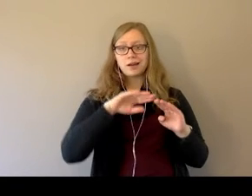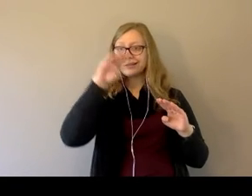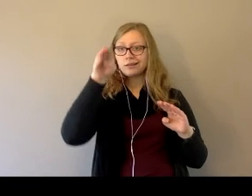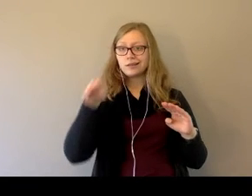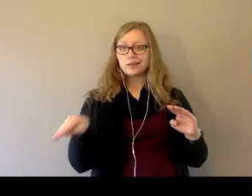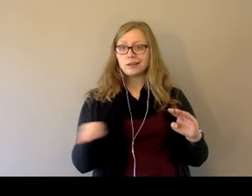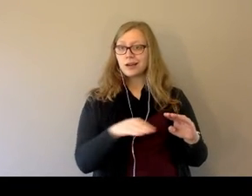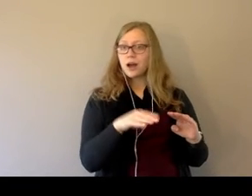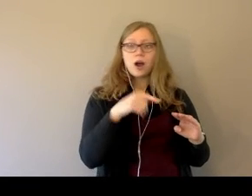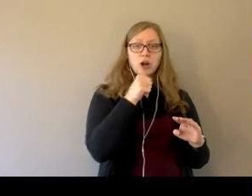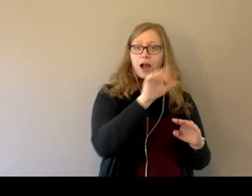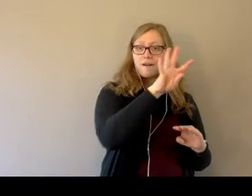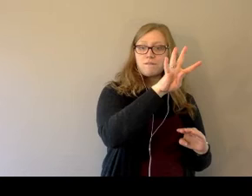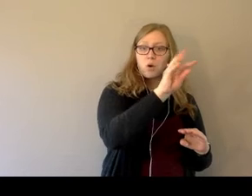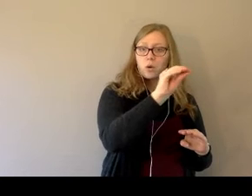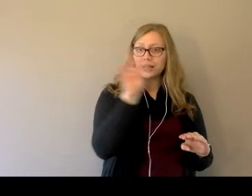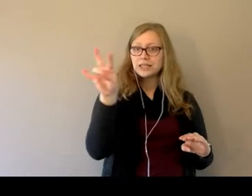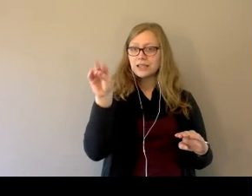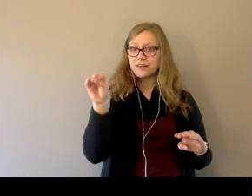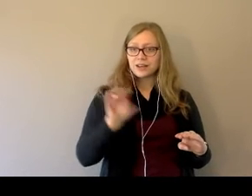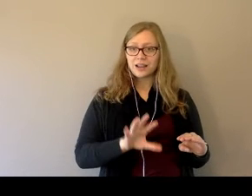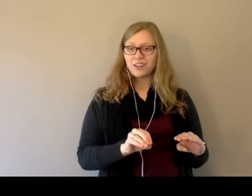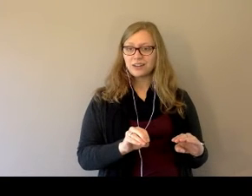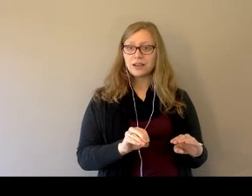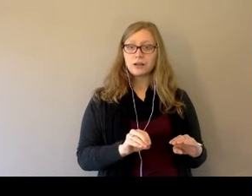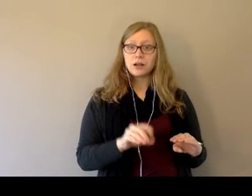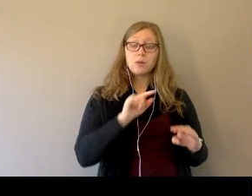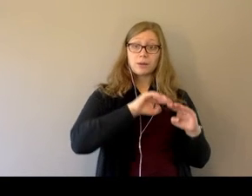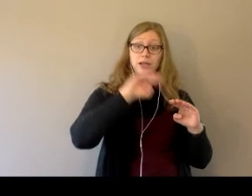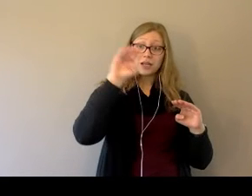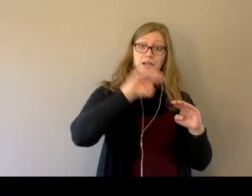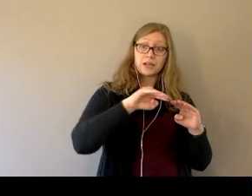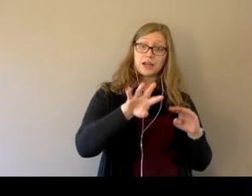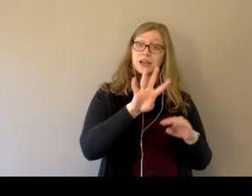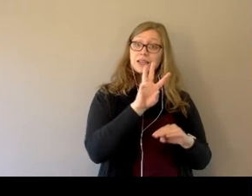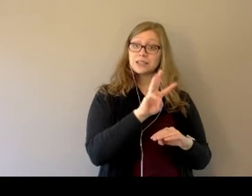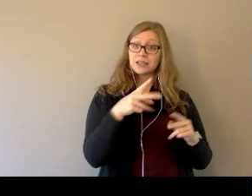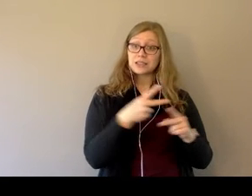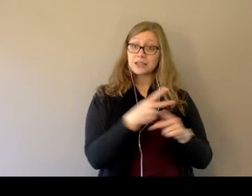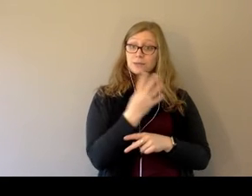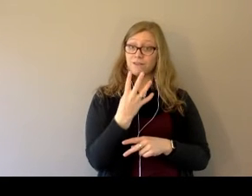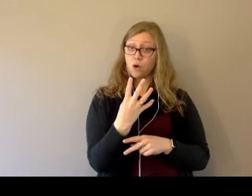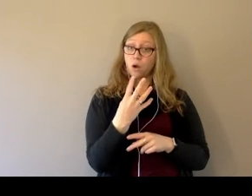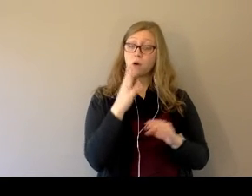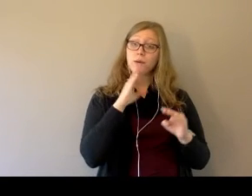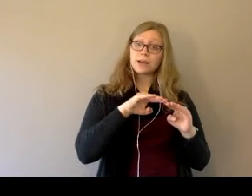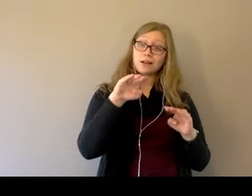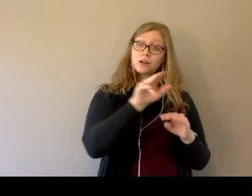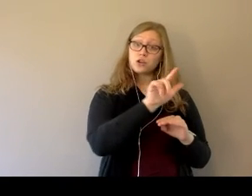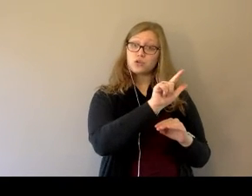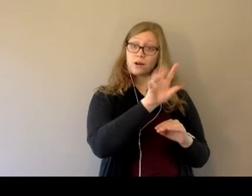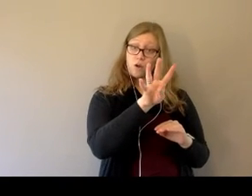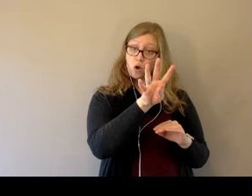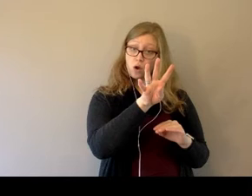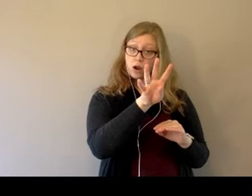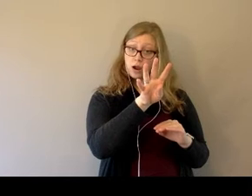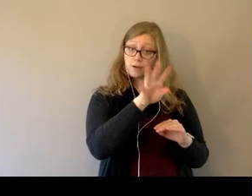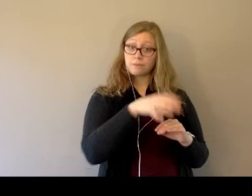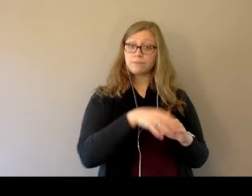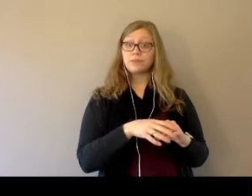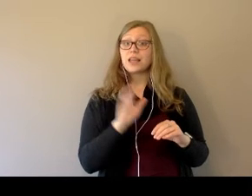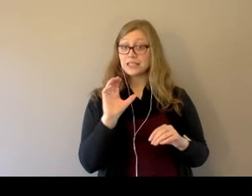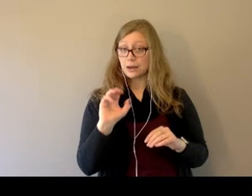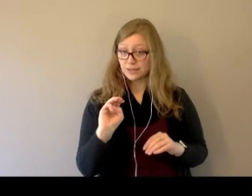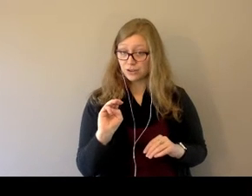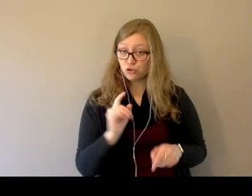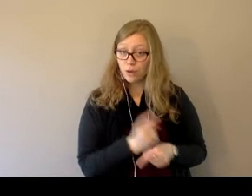50. I'm going to take 6 times 4. My side lengths are going to be 24, and it's in centimeters.